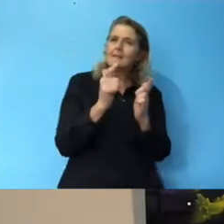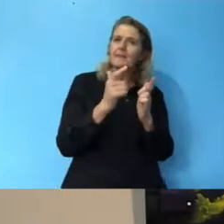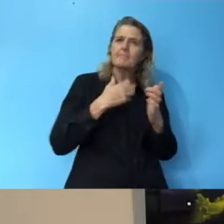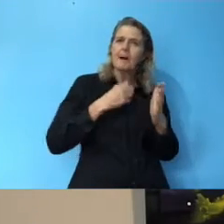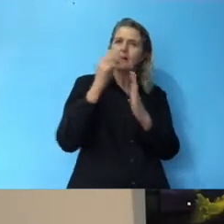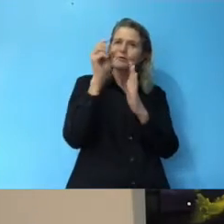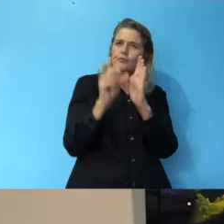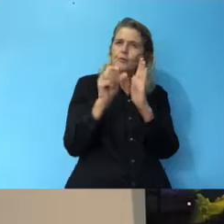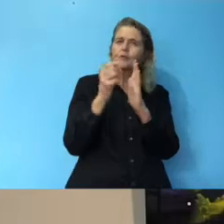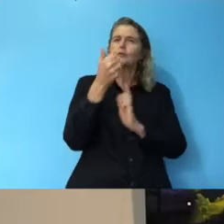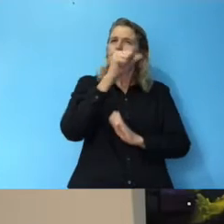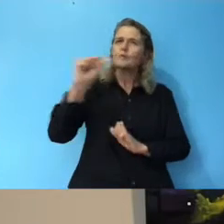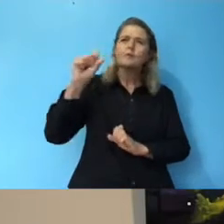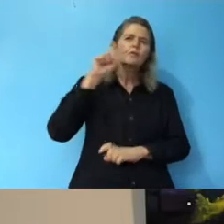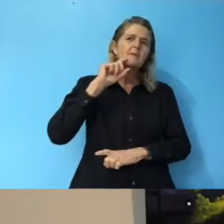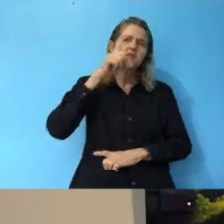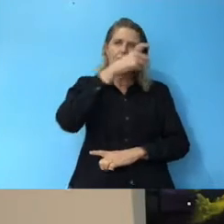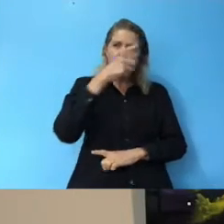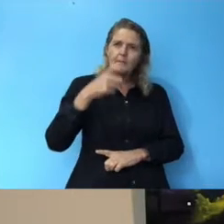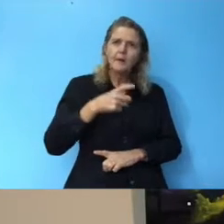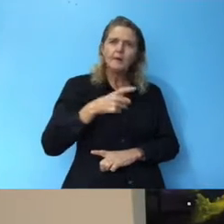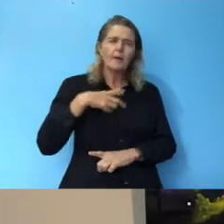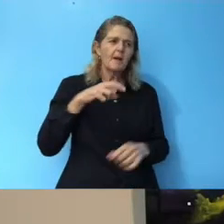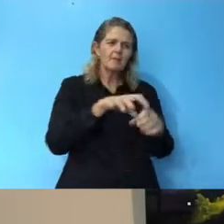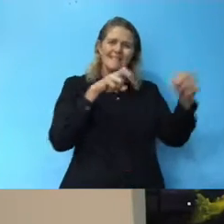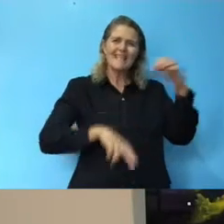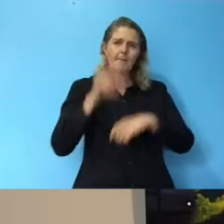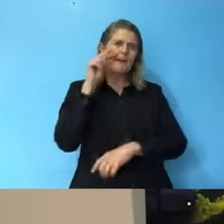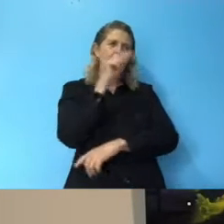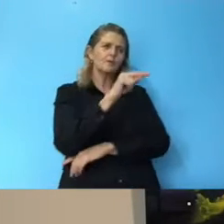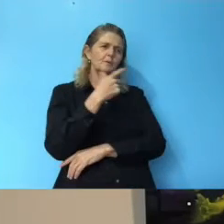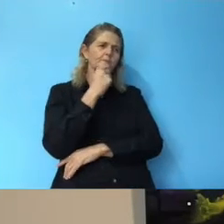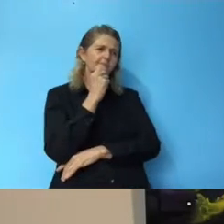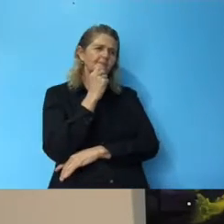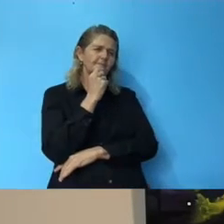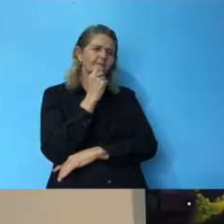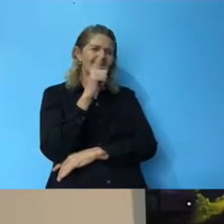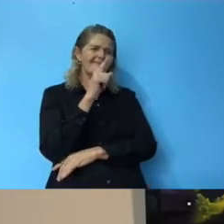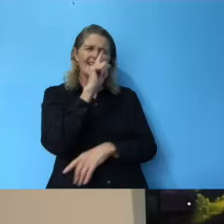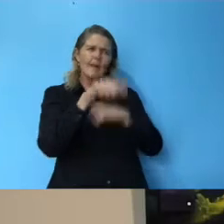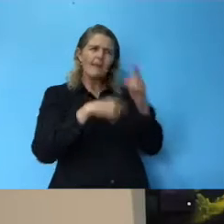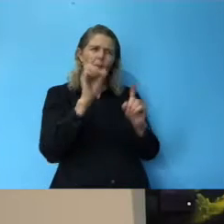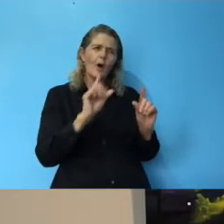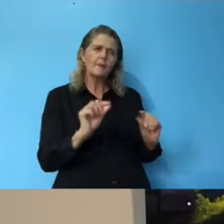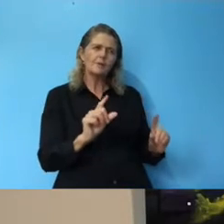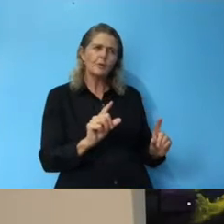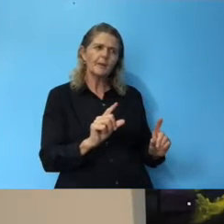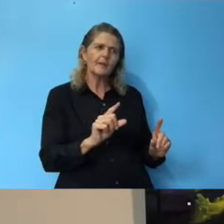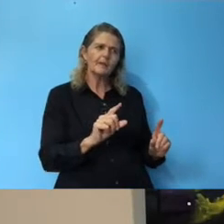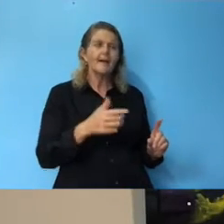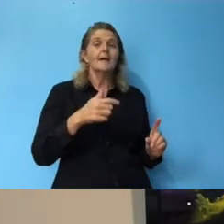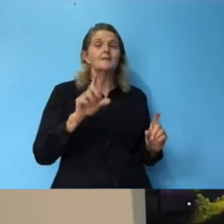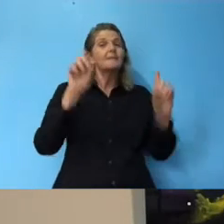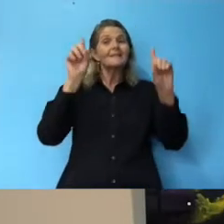be quite conscious about what I'm putting down and be really strong in it, because I'm going to do an abstract background, because that's how I really like to